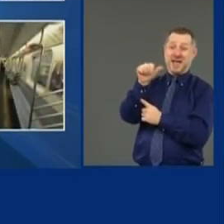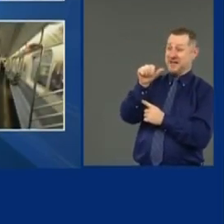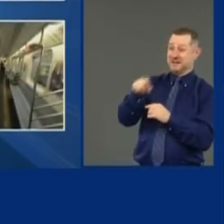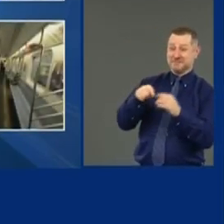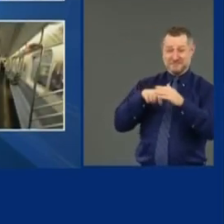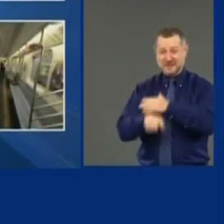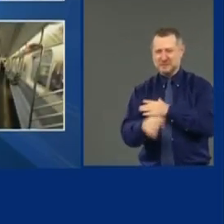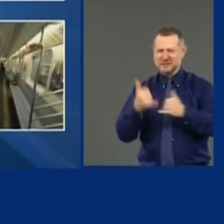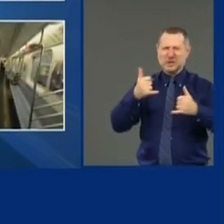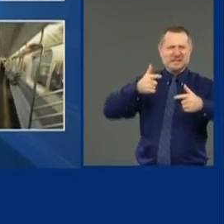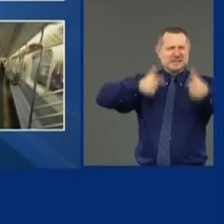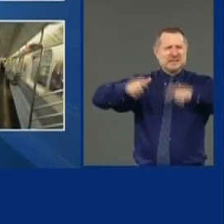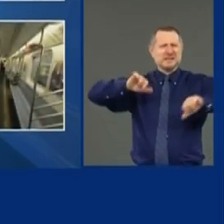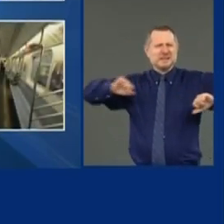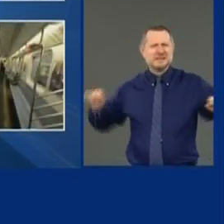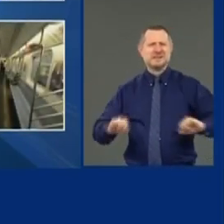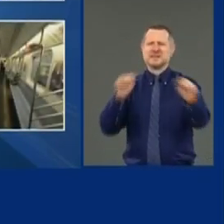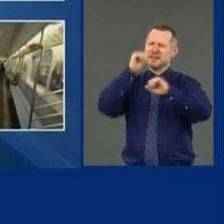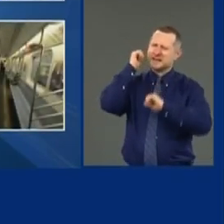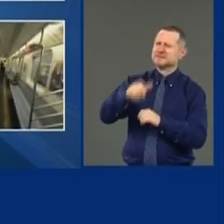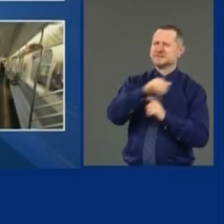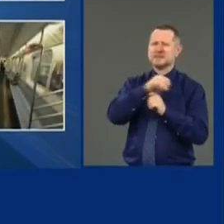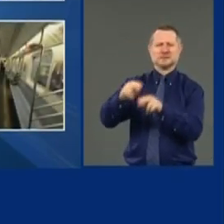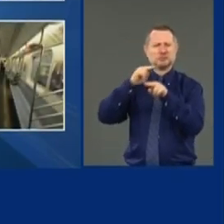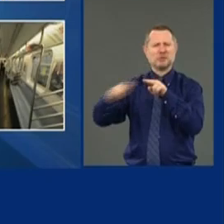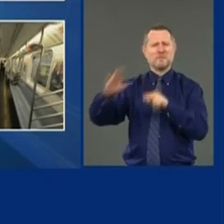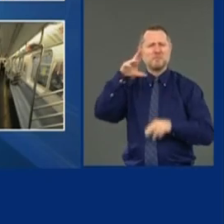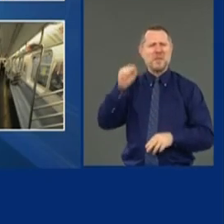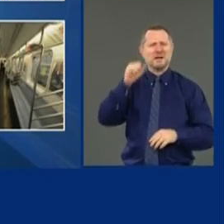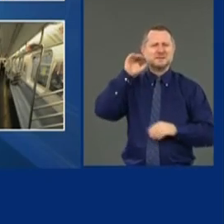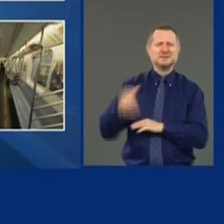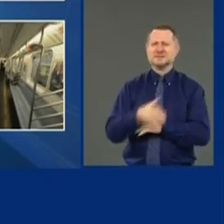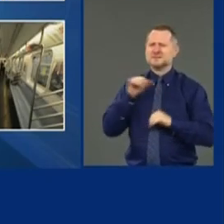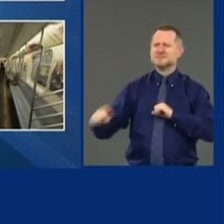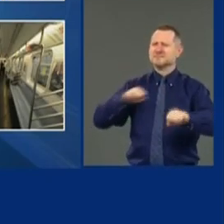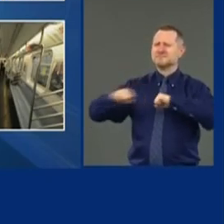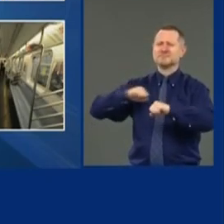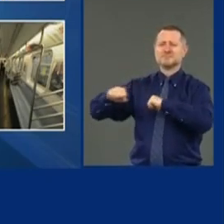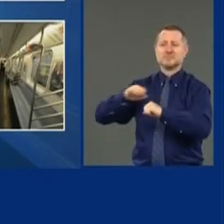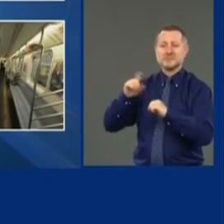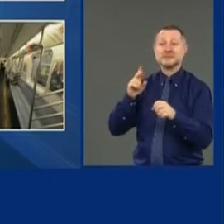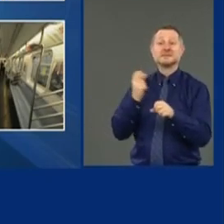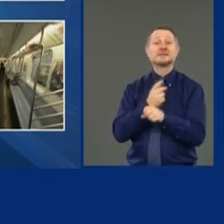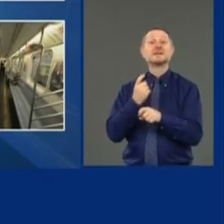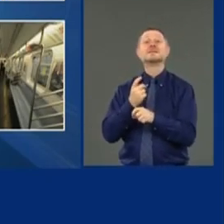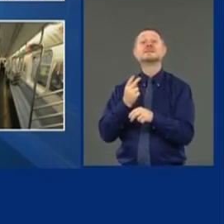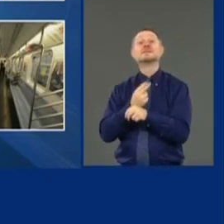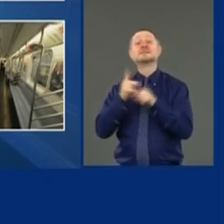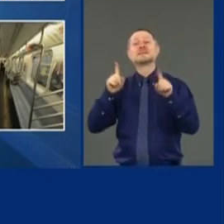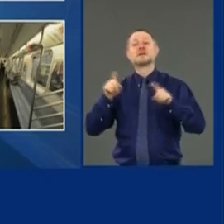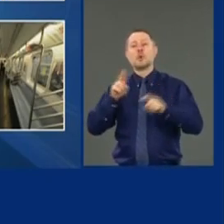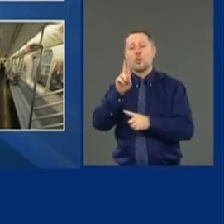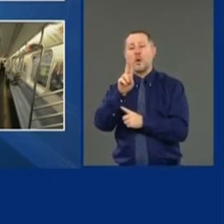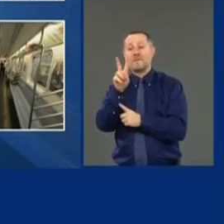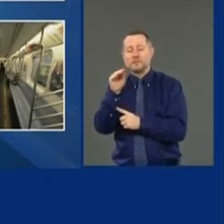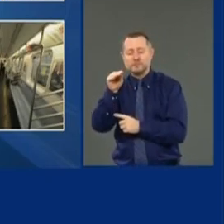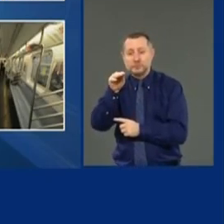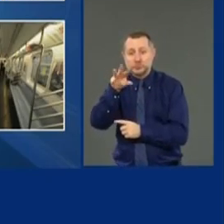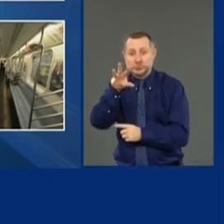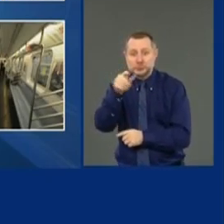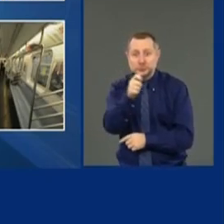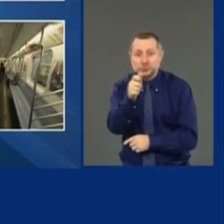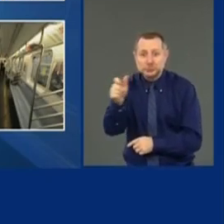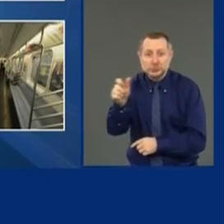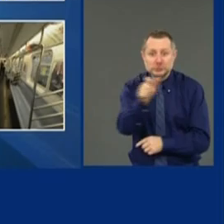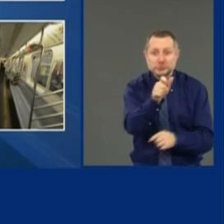They're piloting the use of UV light technology to kill viruses in subway cars. So they're using